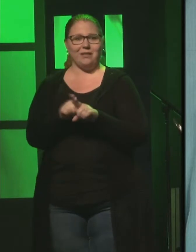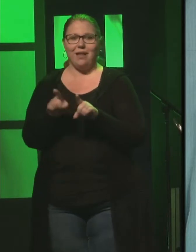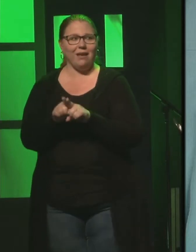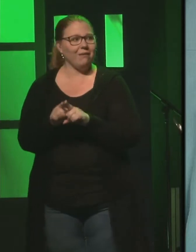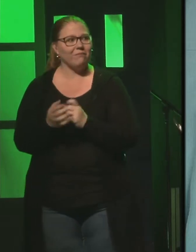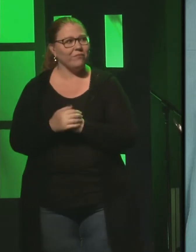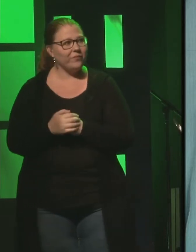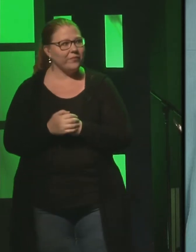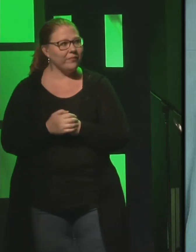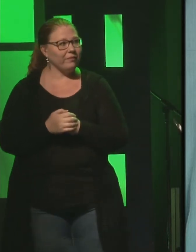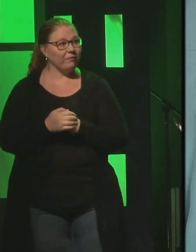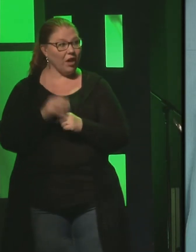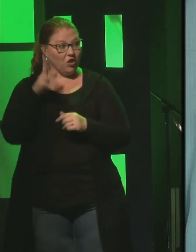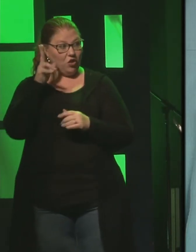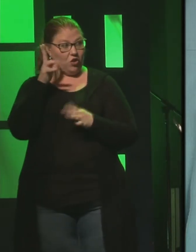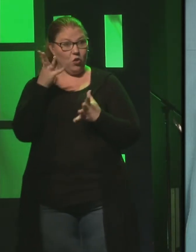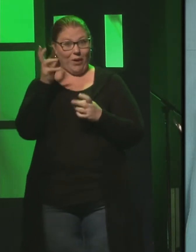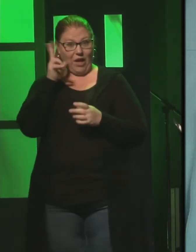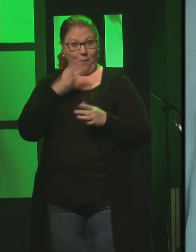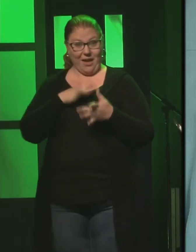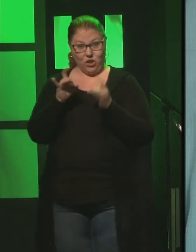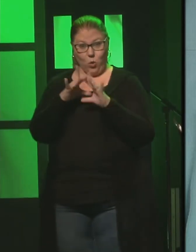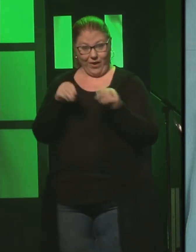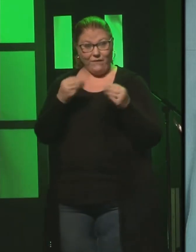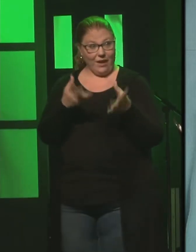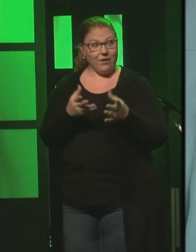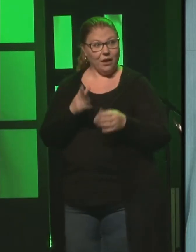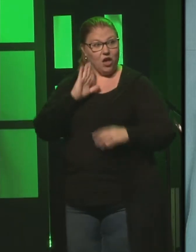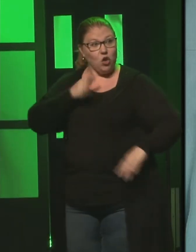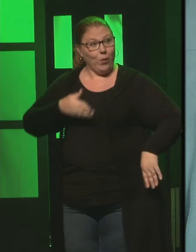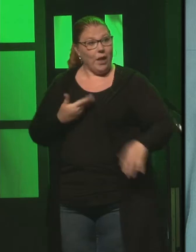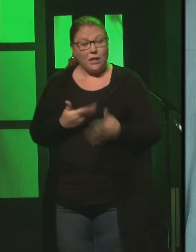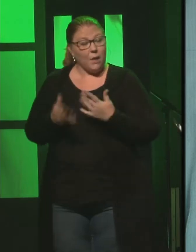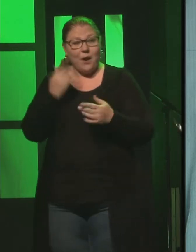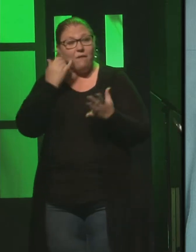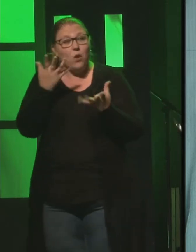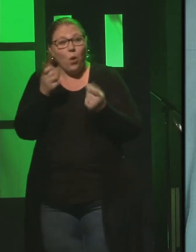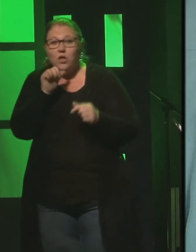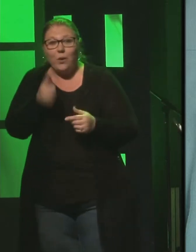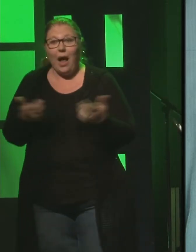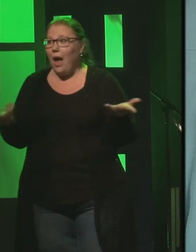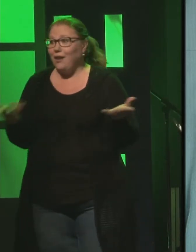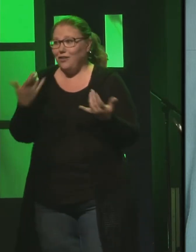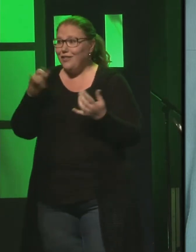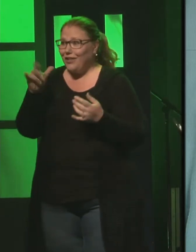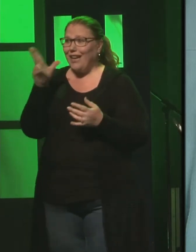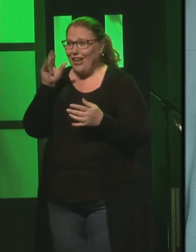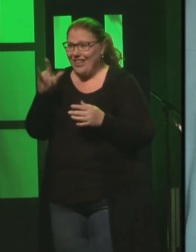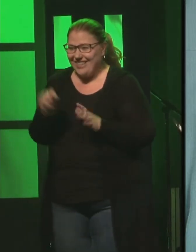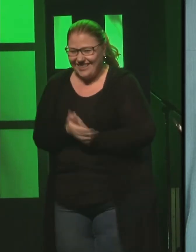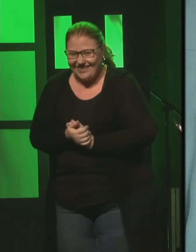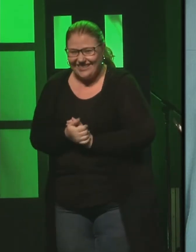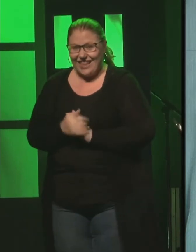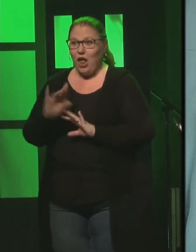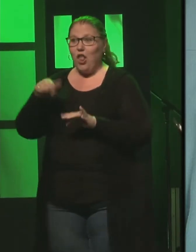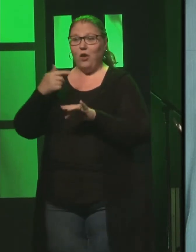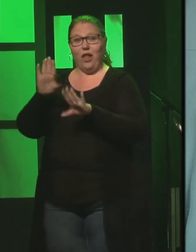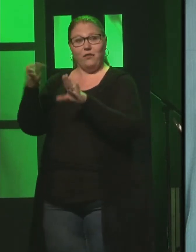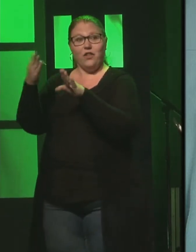little bit. You want to hear my story of giving? You're going to. Doesn't matter if you want to or not. It's my time. We locked the